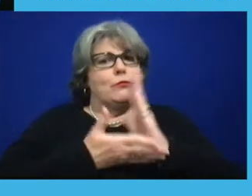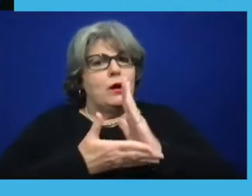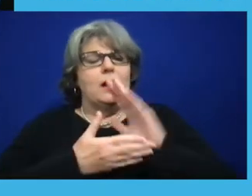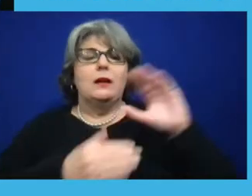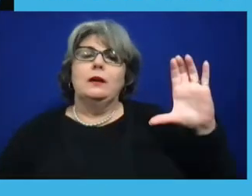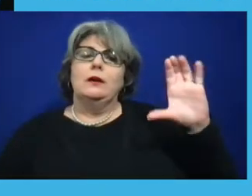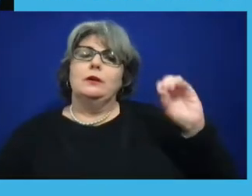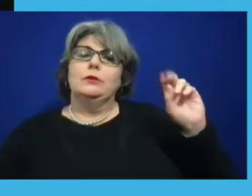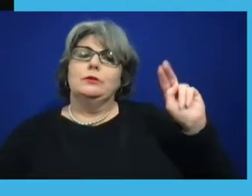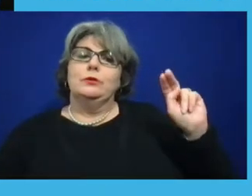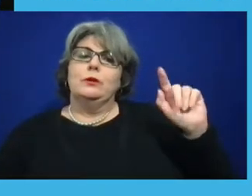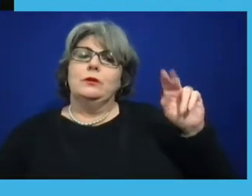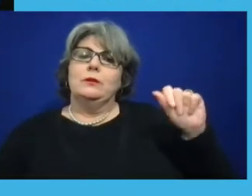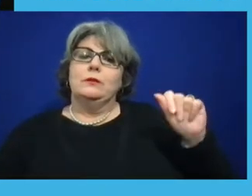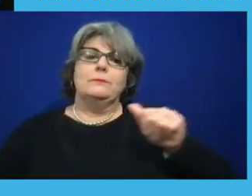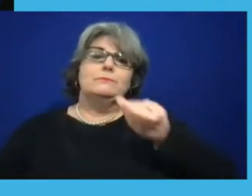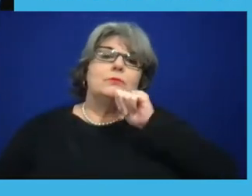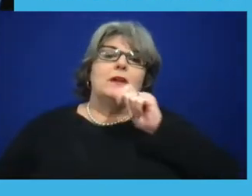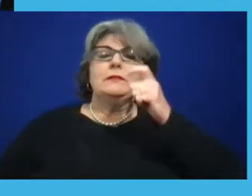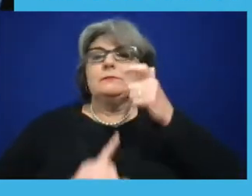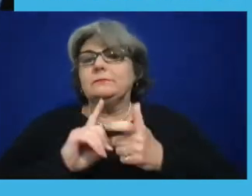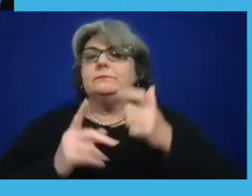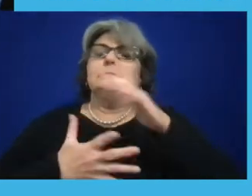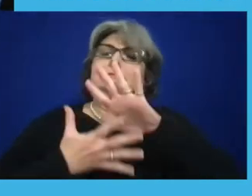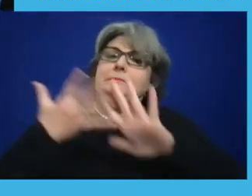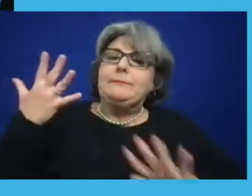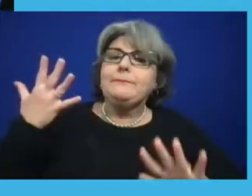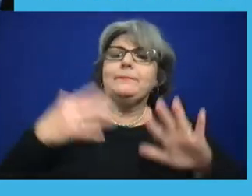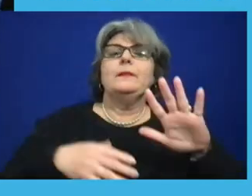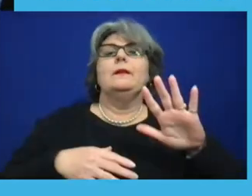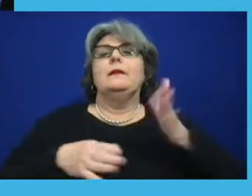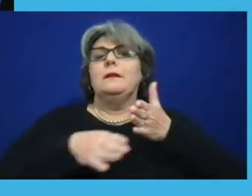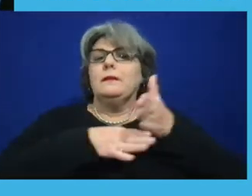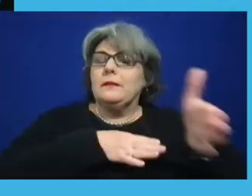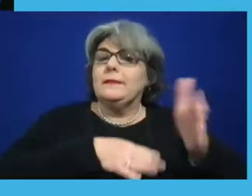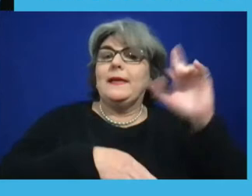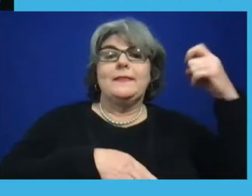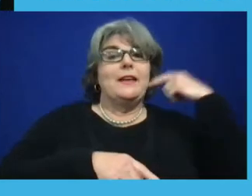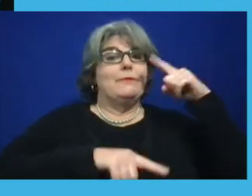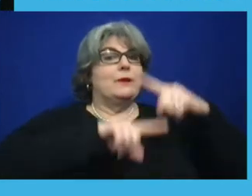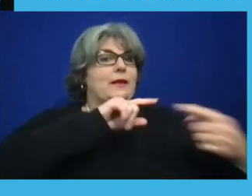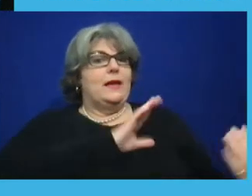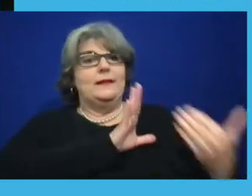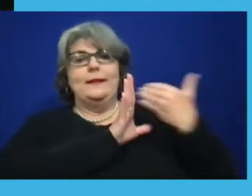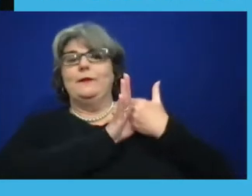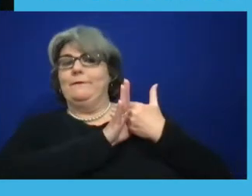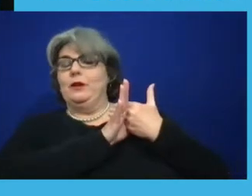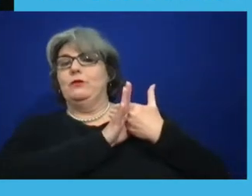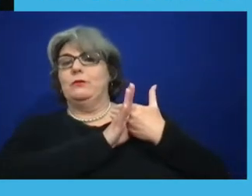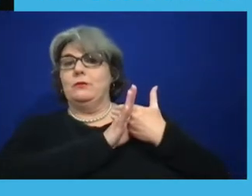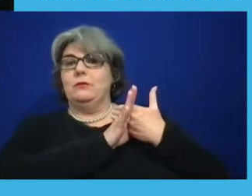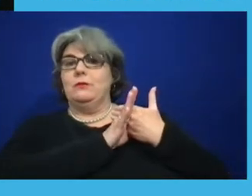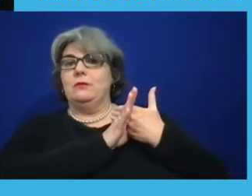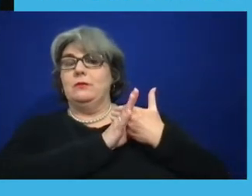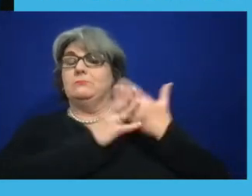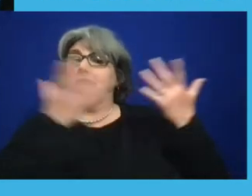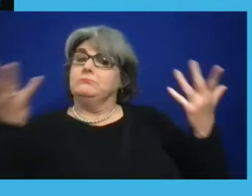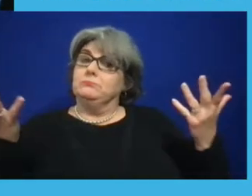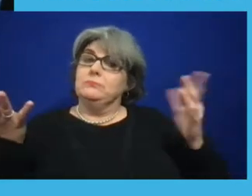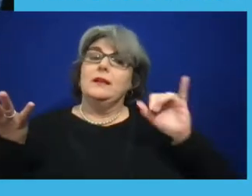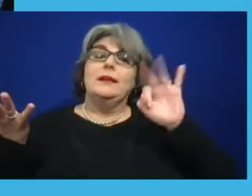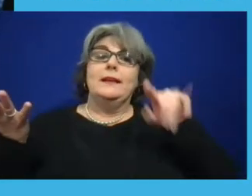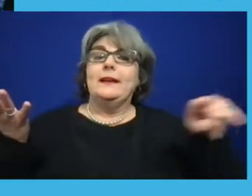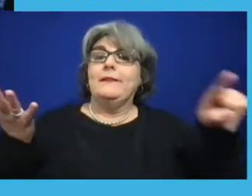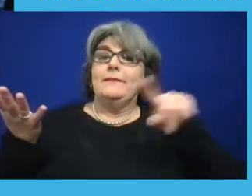The basis for that original decision saying we had a right to contraception was a right to privacy, a zone in which